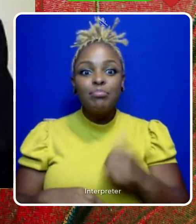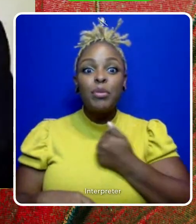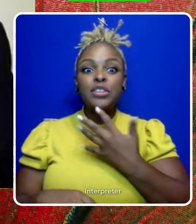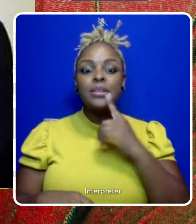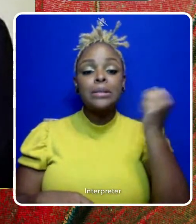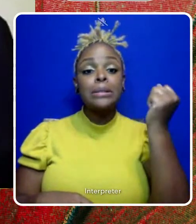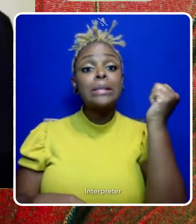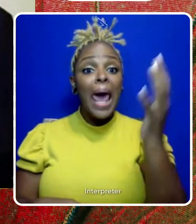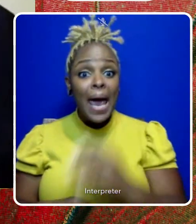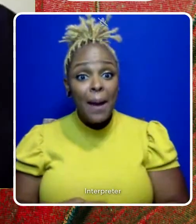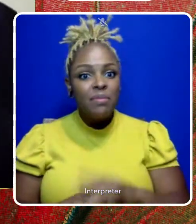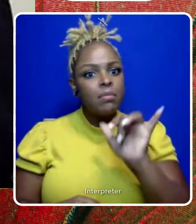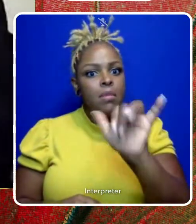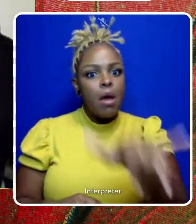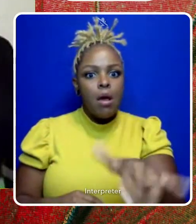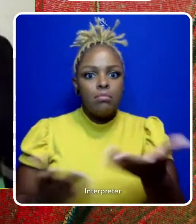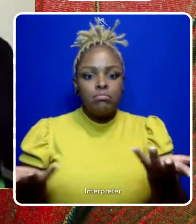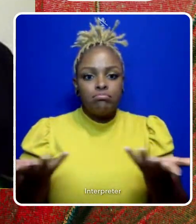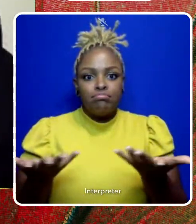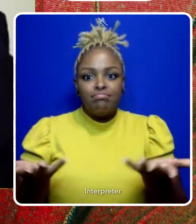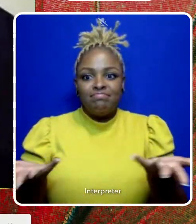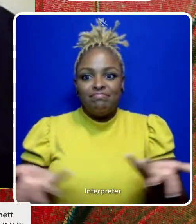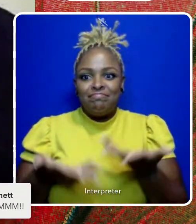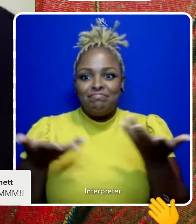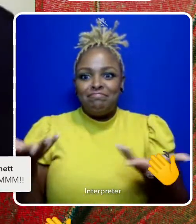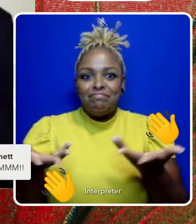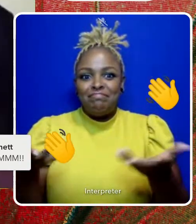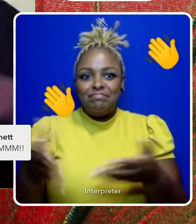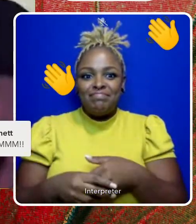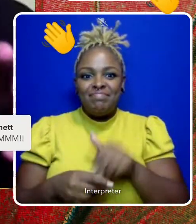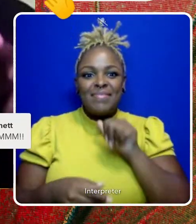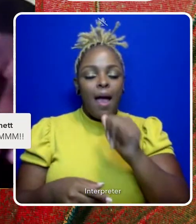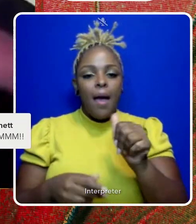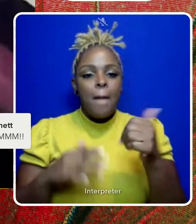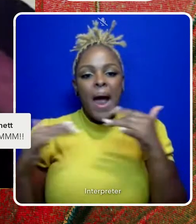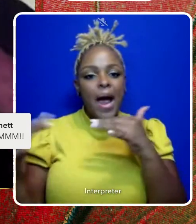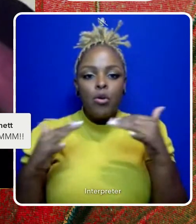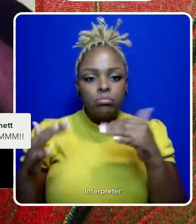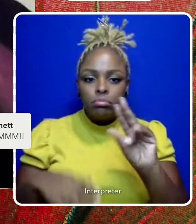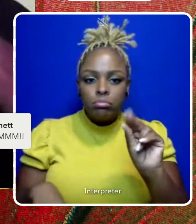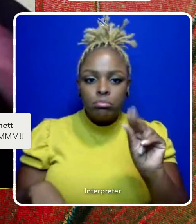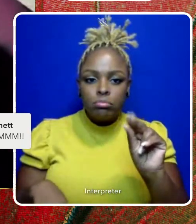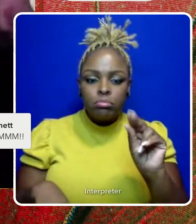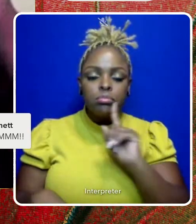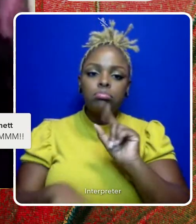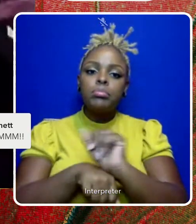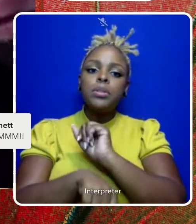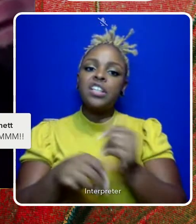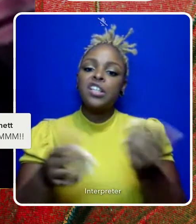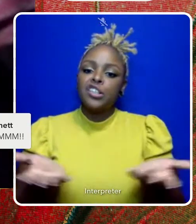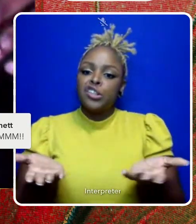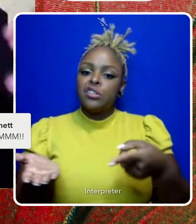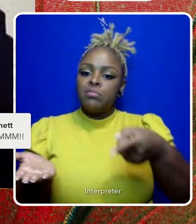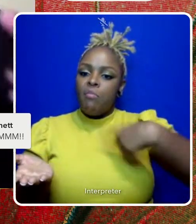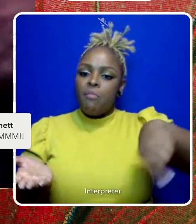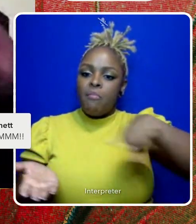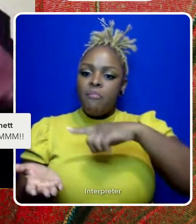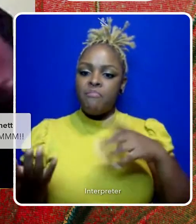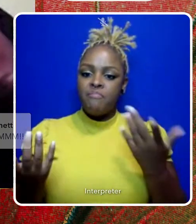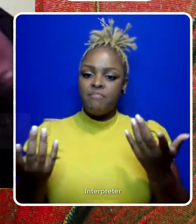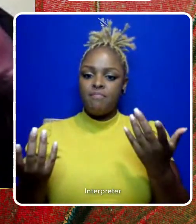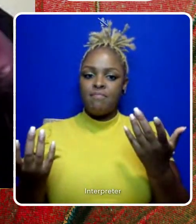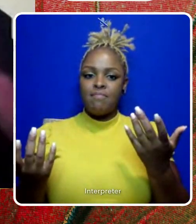know. It's that. It's that. We here. We here. And before St. Louis go on to